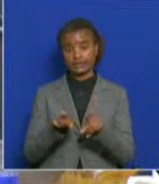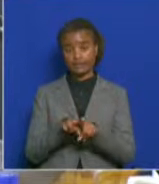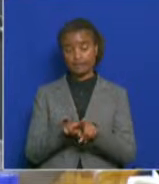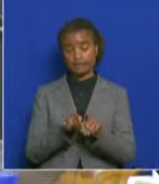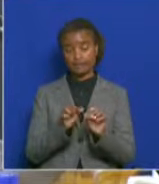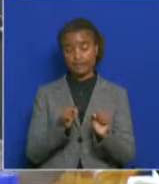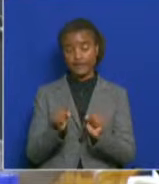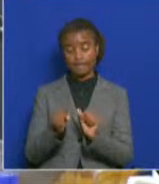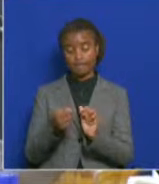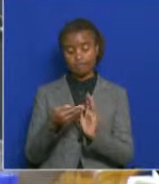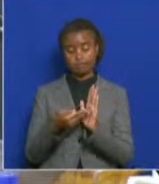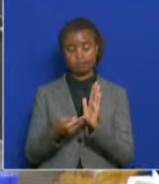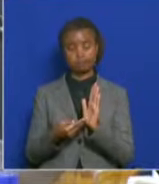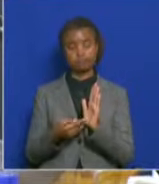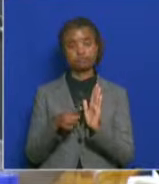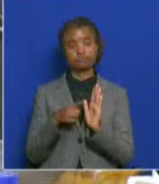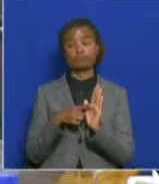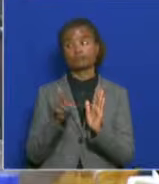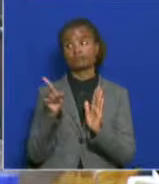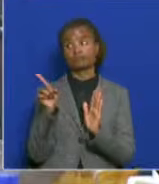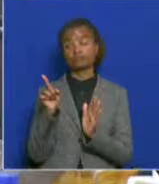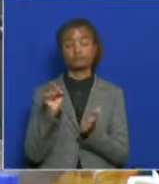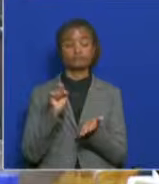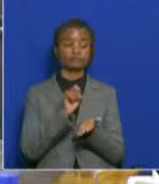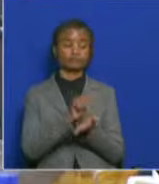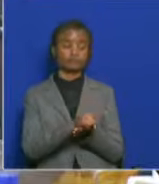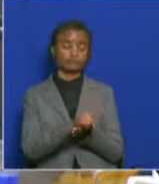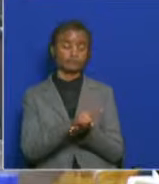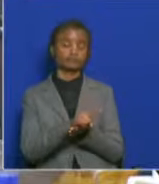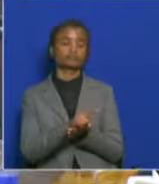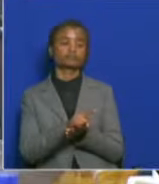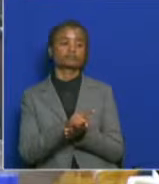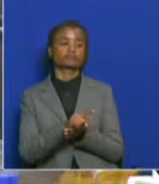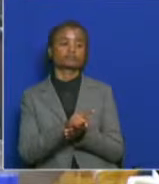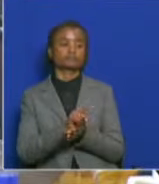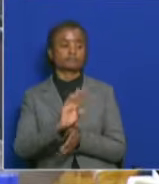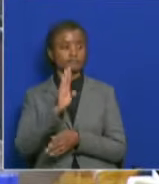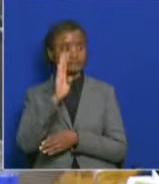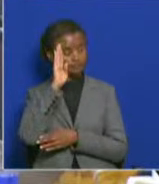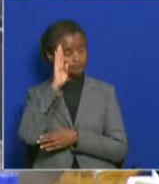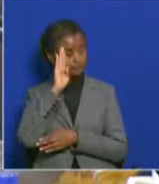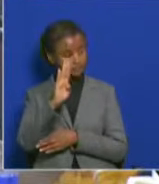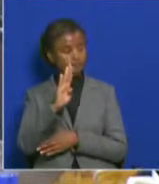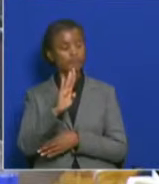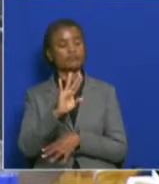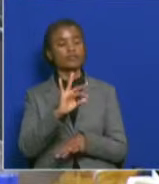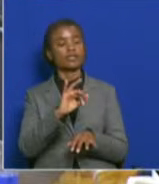General Khan says, salams bro, I got the samples.